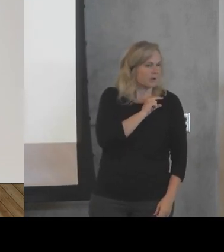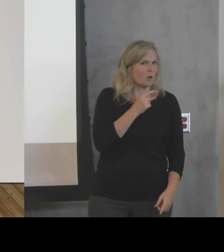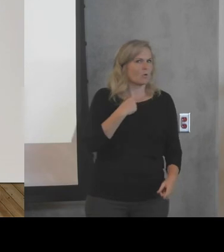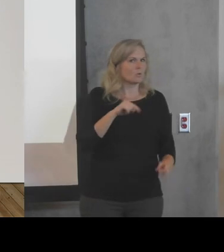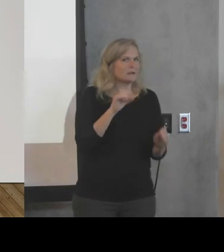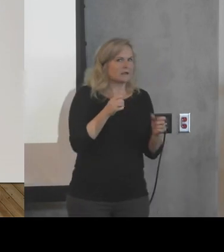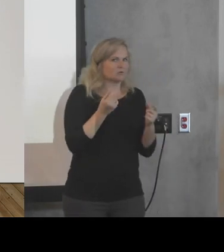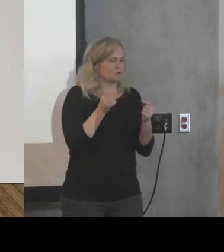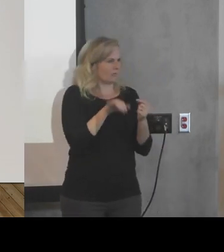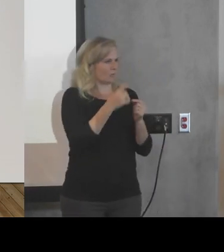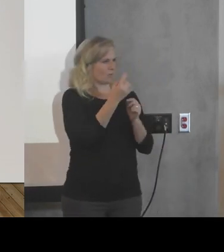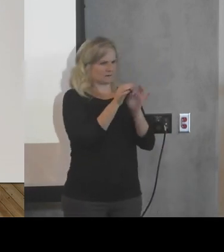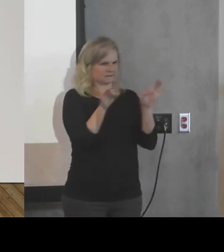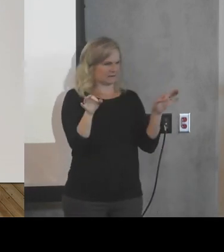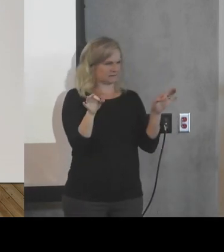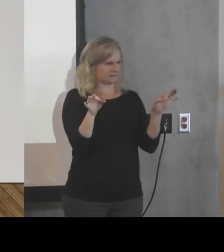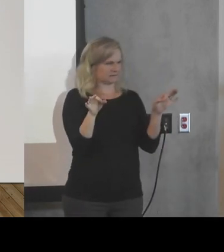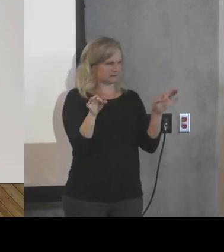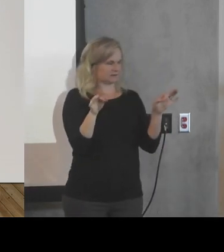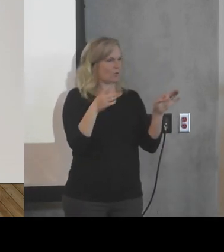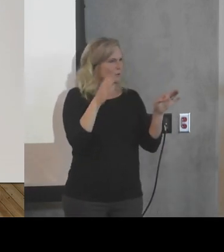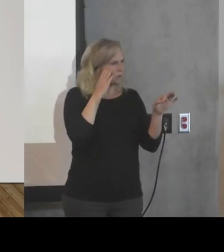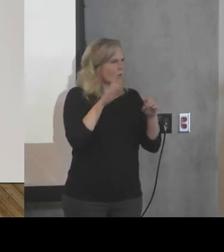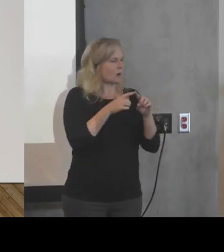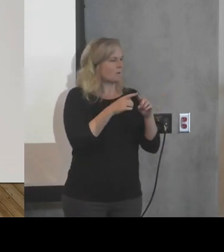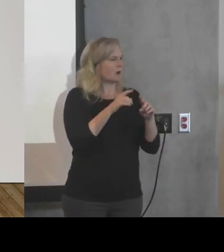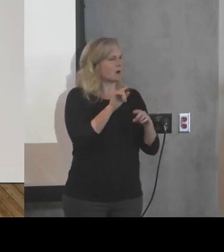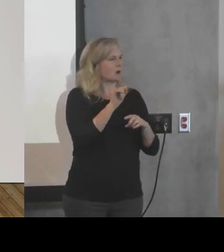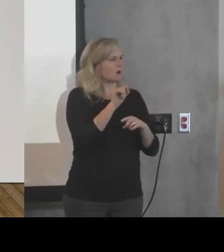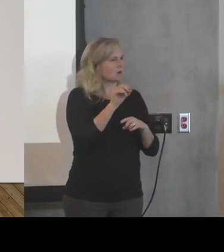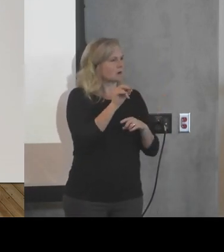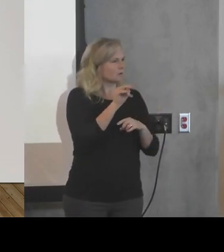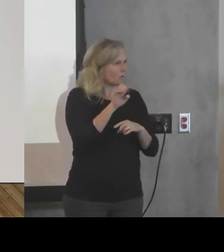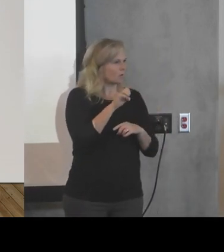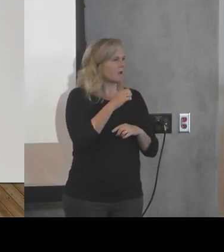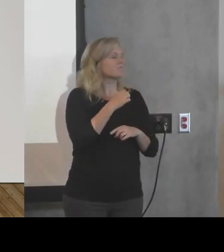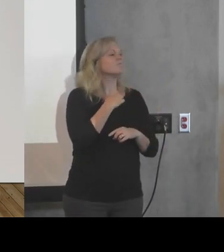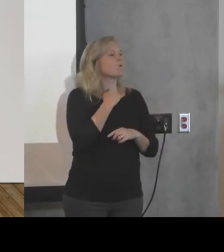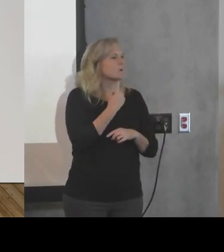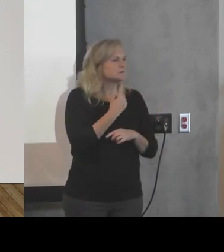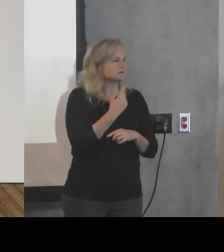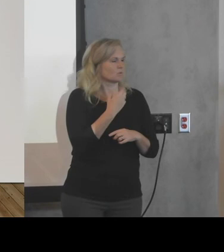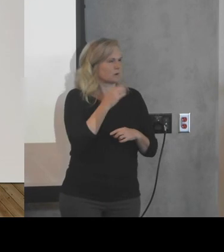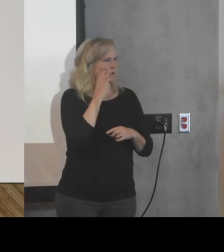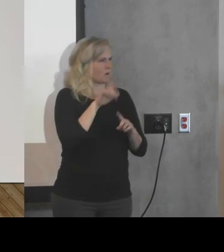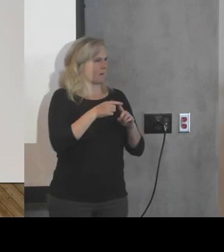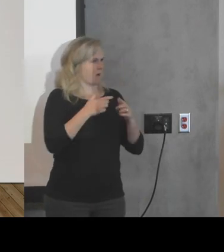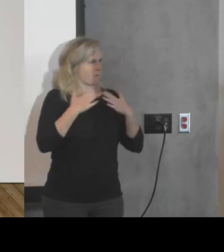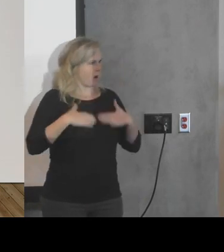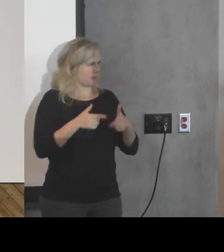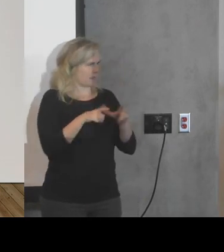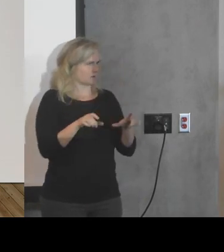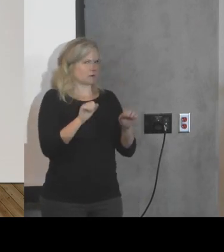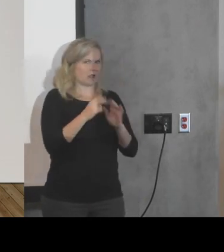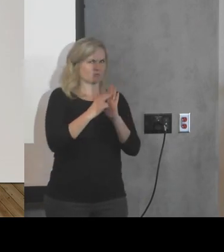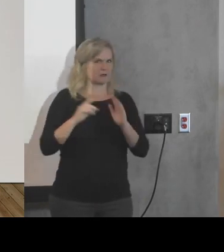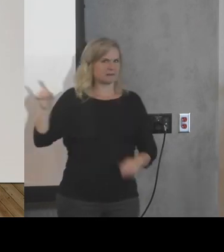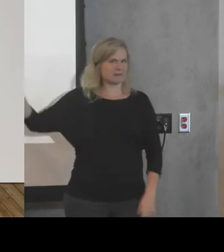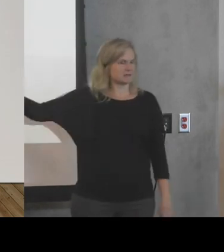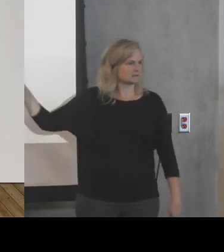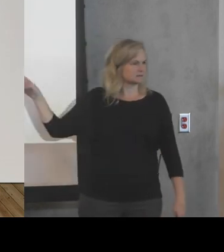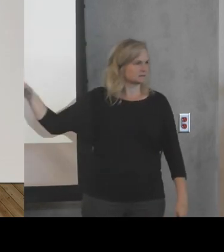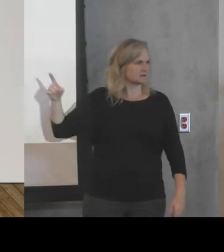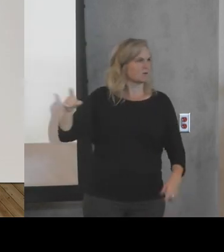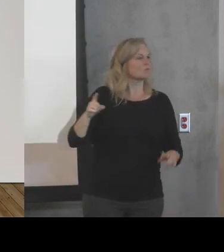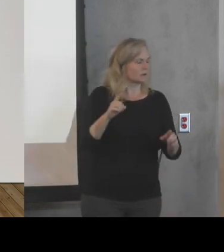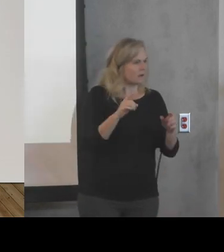much about tone of voice, and we know so much about body language that we read this and we infer all